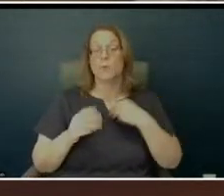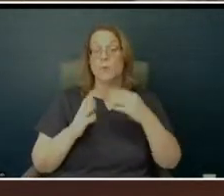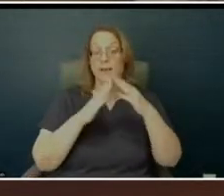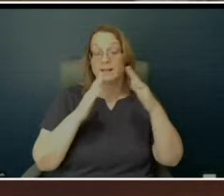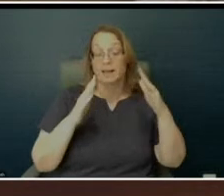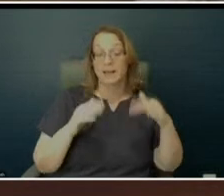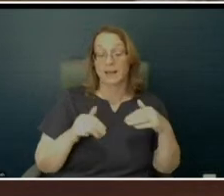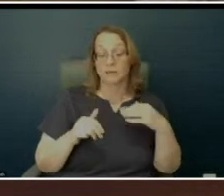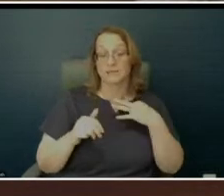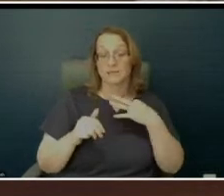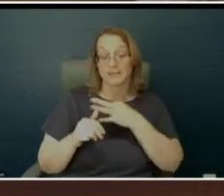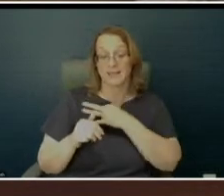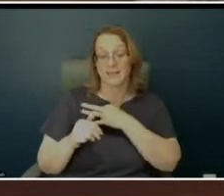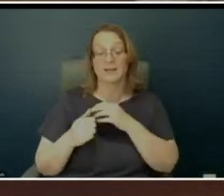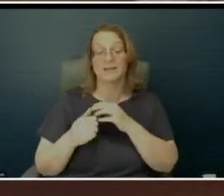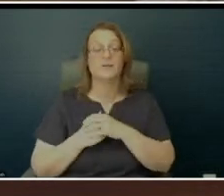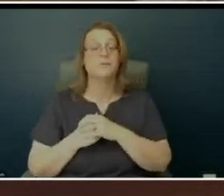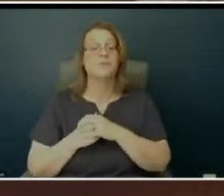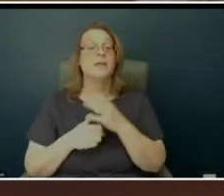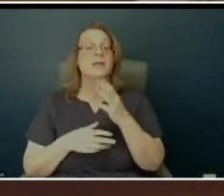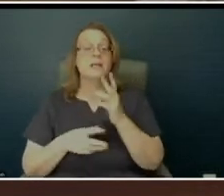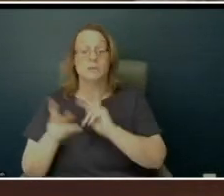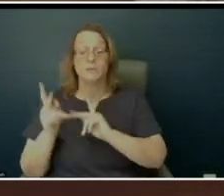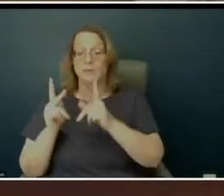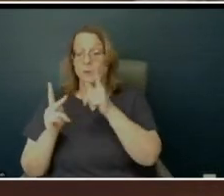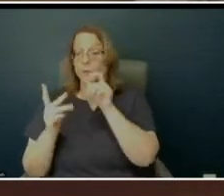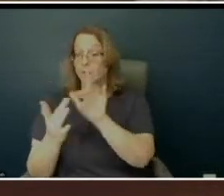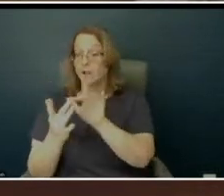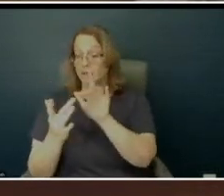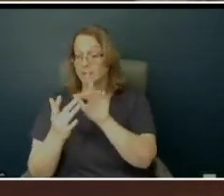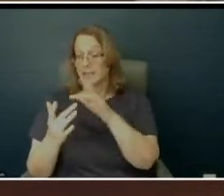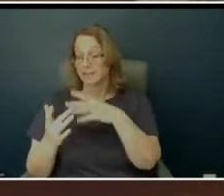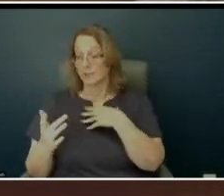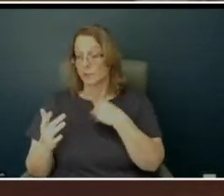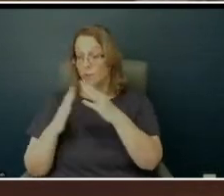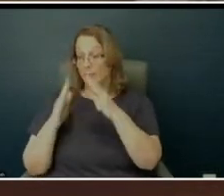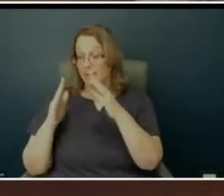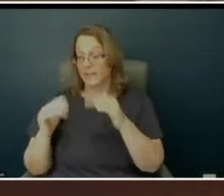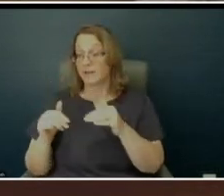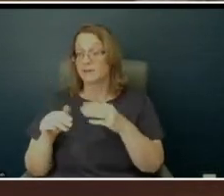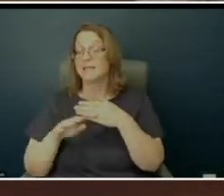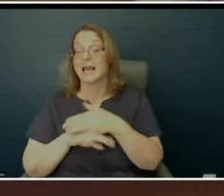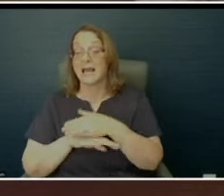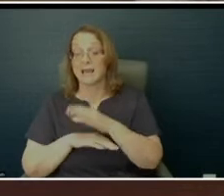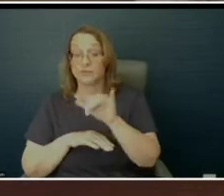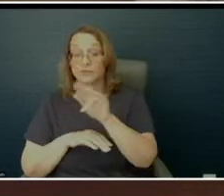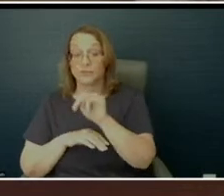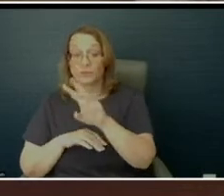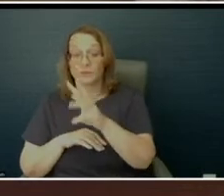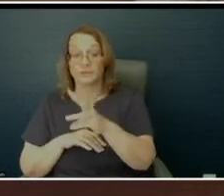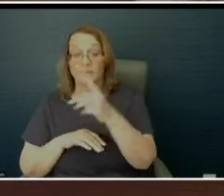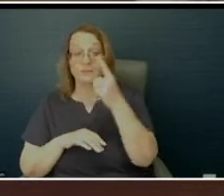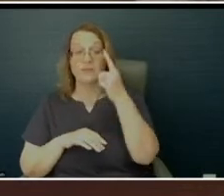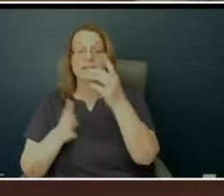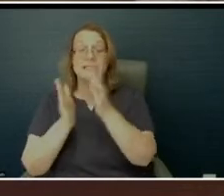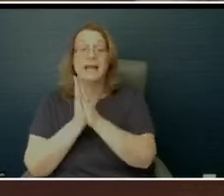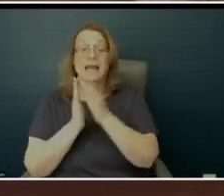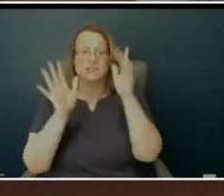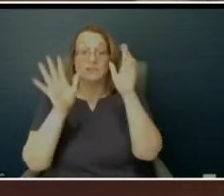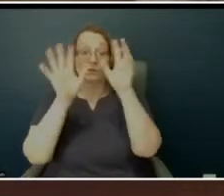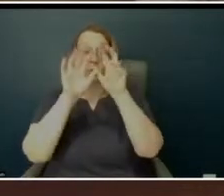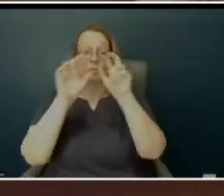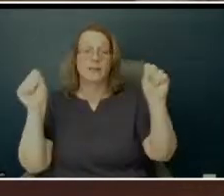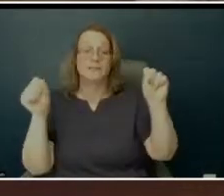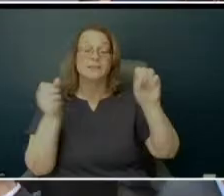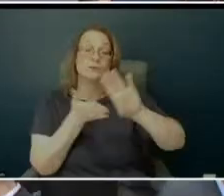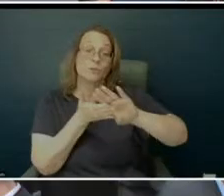who contacted the White House after January 6th to seek presidential pardons for their conduct. Thank you, Mr. Chairman. I